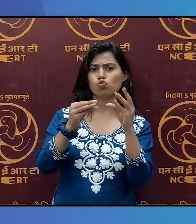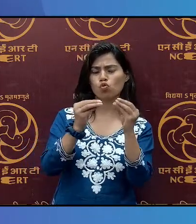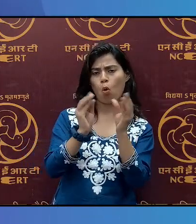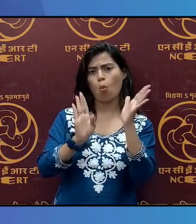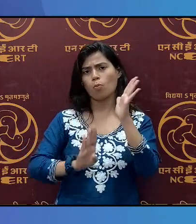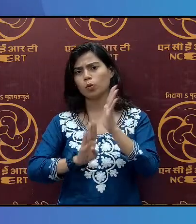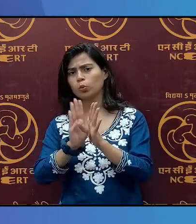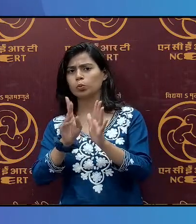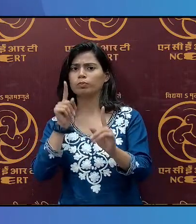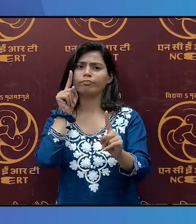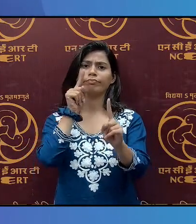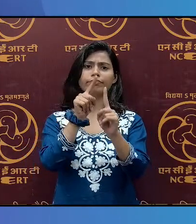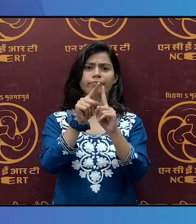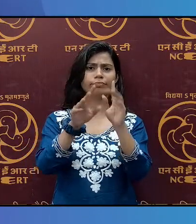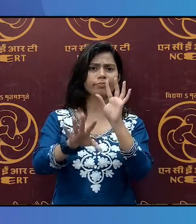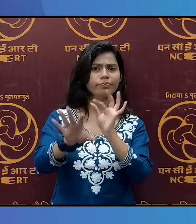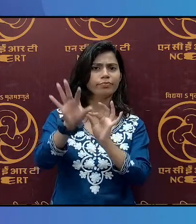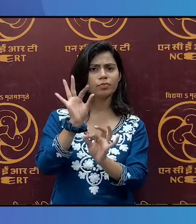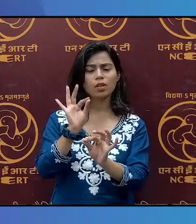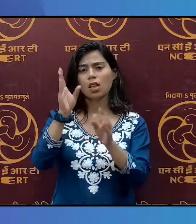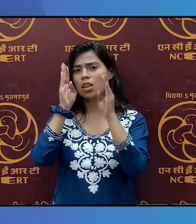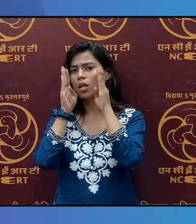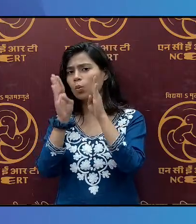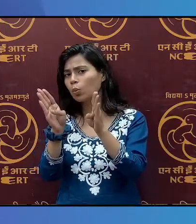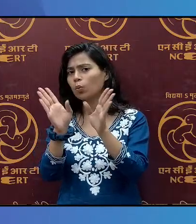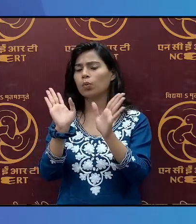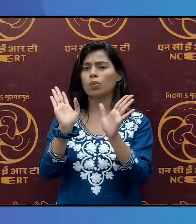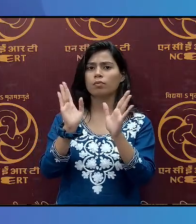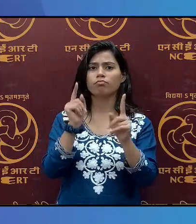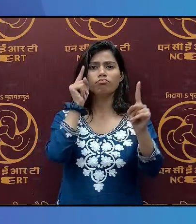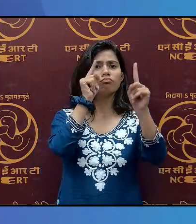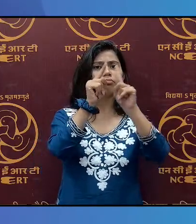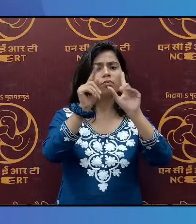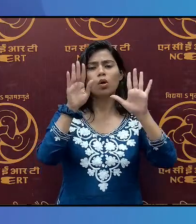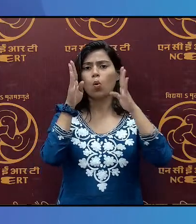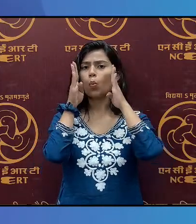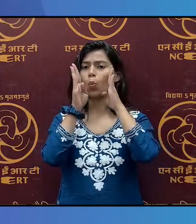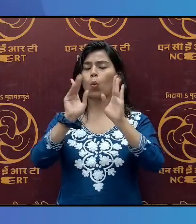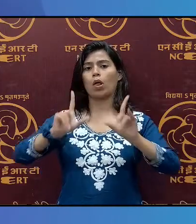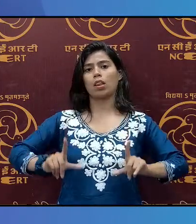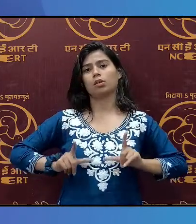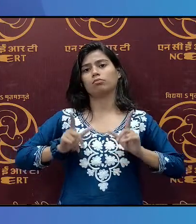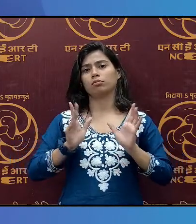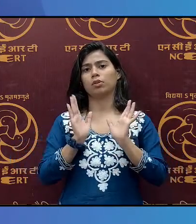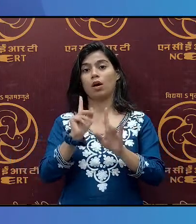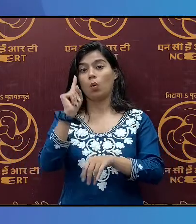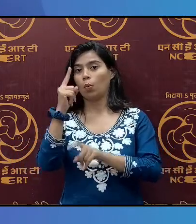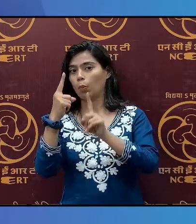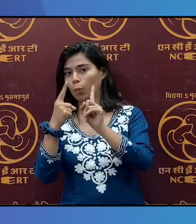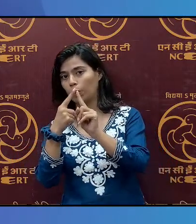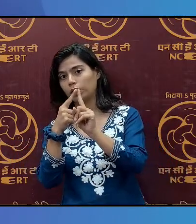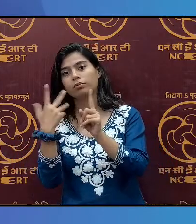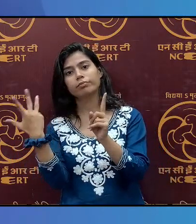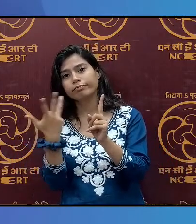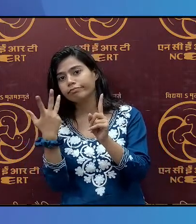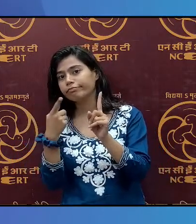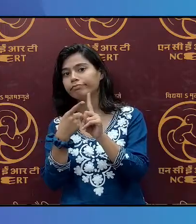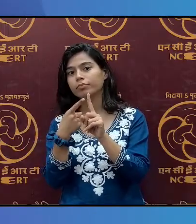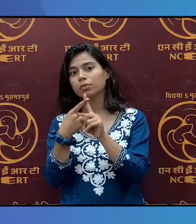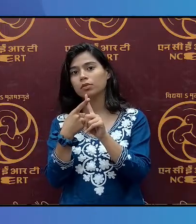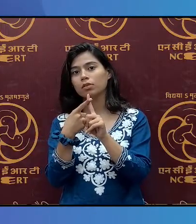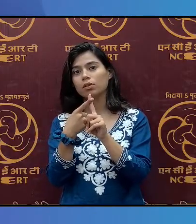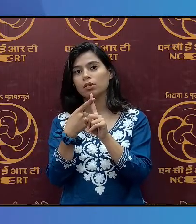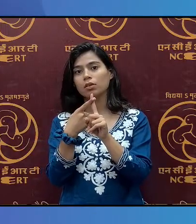if you have goals and concentration, and if you are focused in your life. The first ability is known